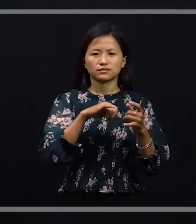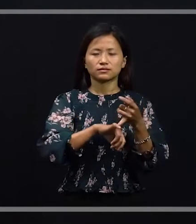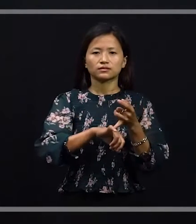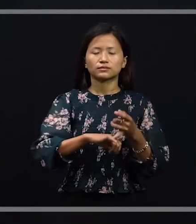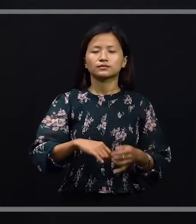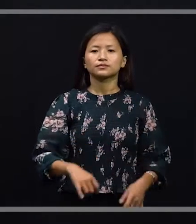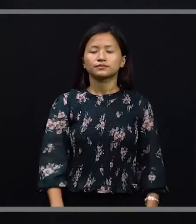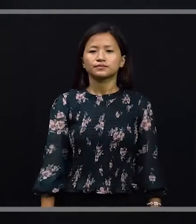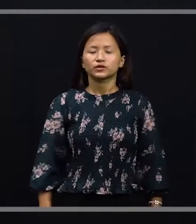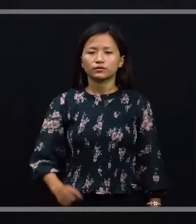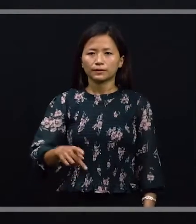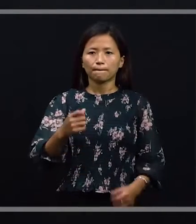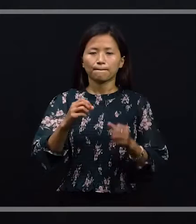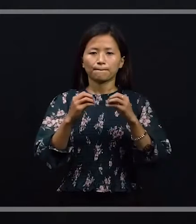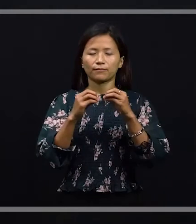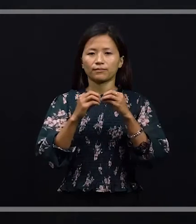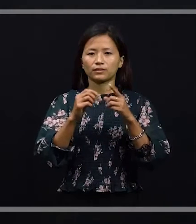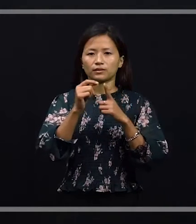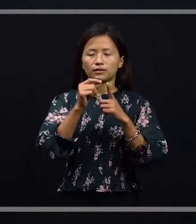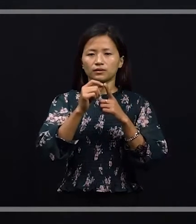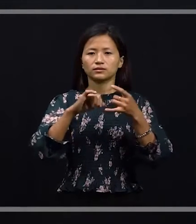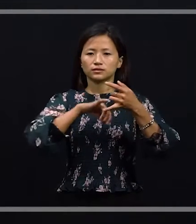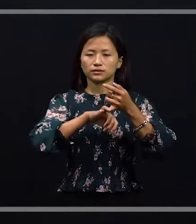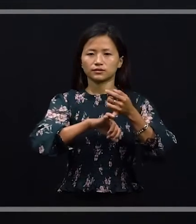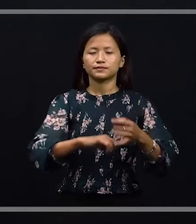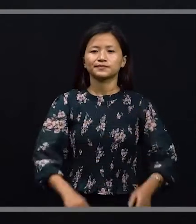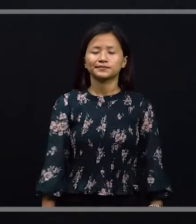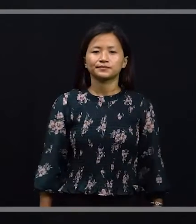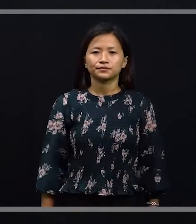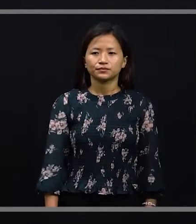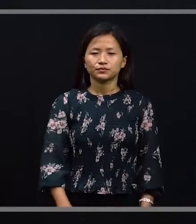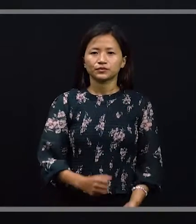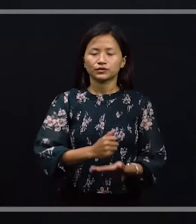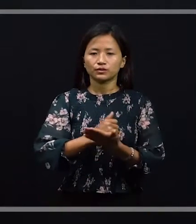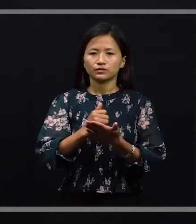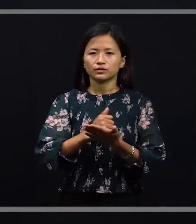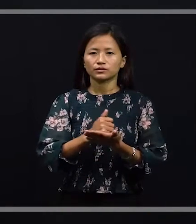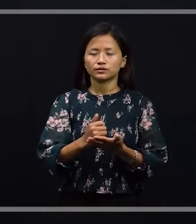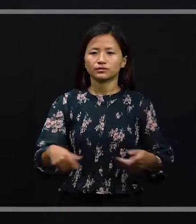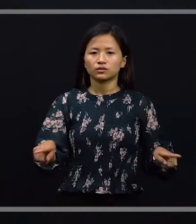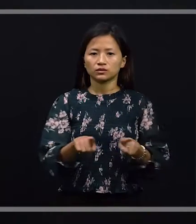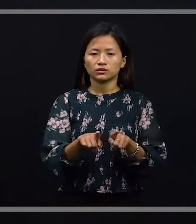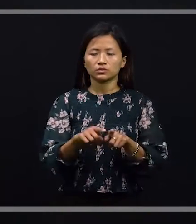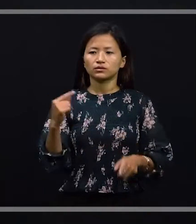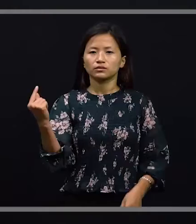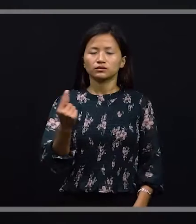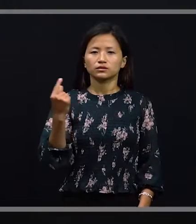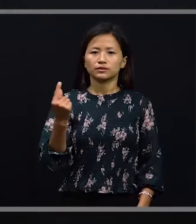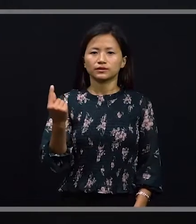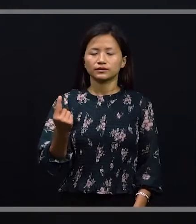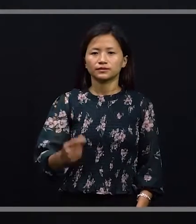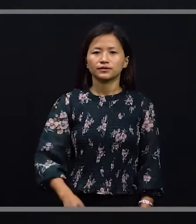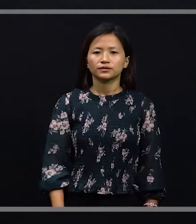the opportunity to go to other foreign countries and learn all the Western cultures and all the knowledge that